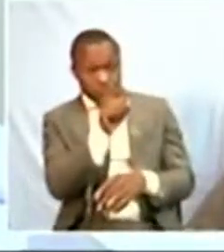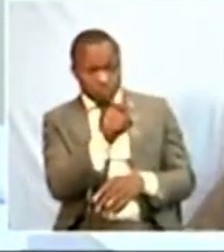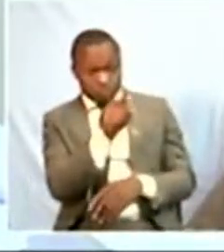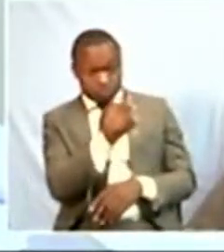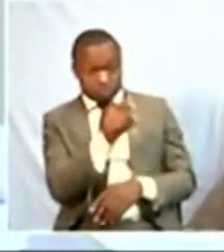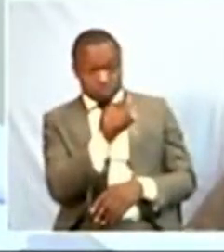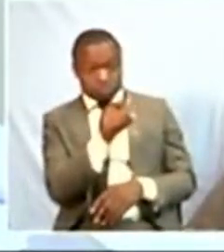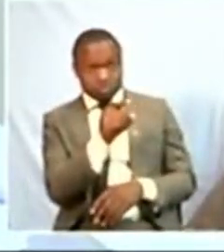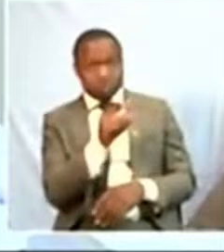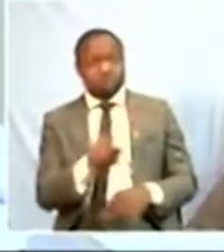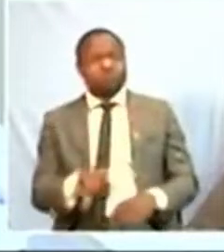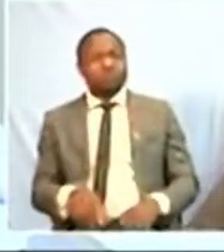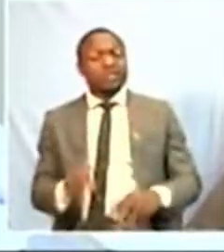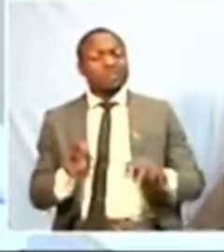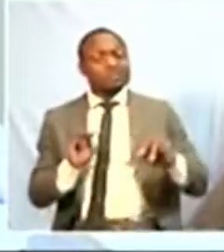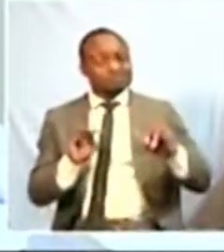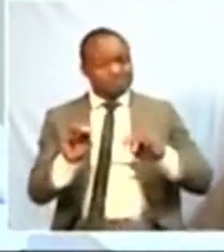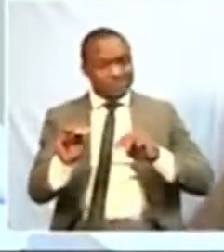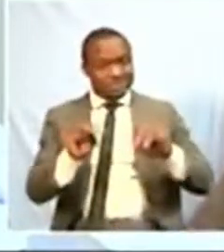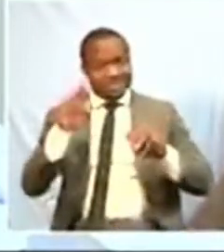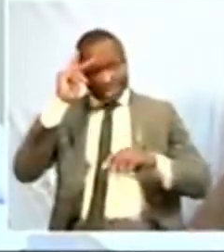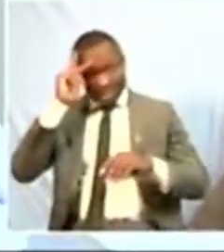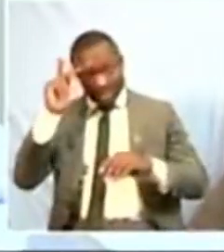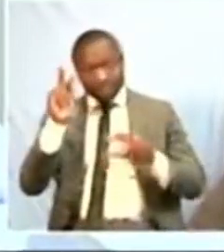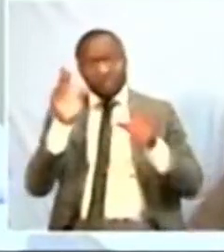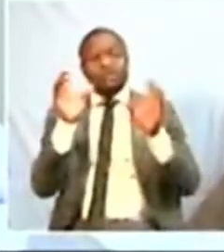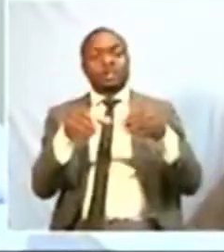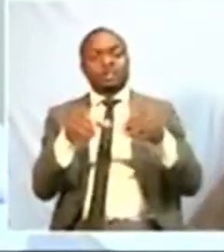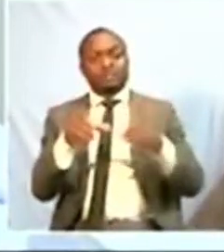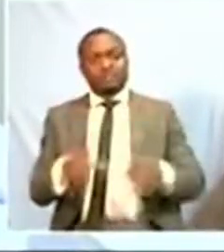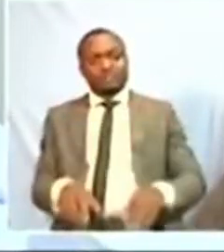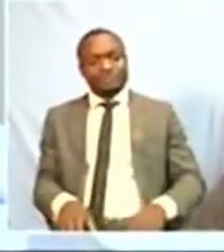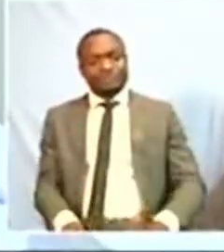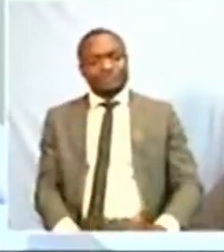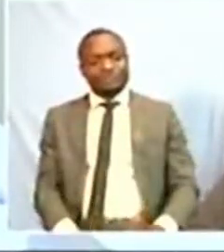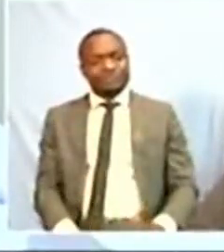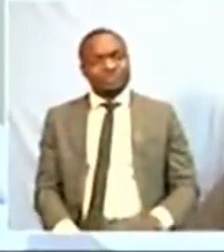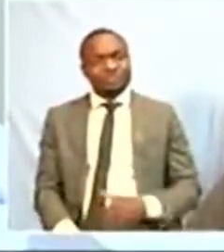are managing Kitwe Council.